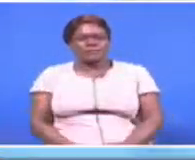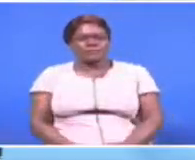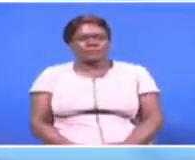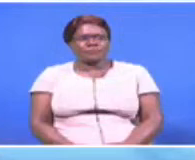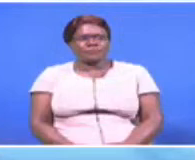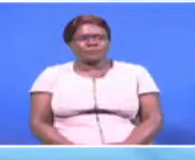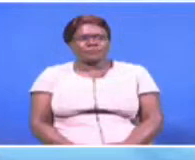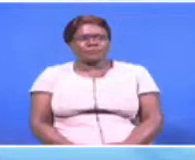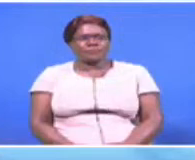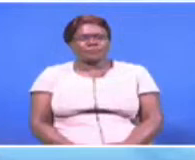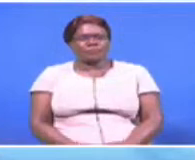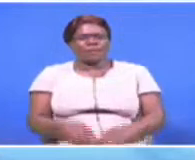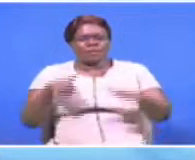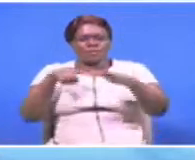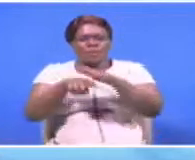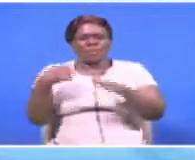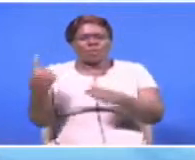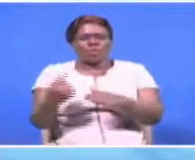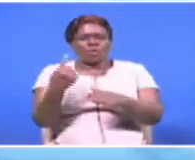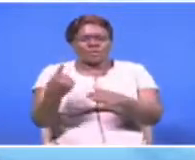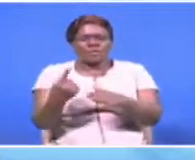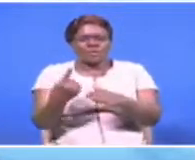Catalina Uzme scored the only goal as Colombia kept